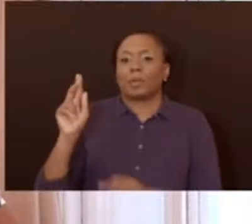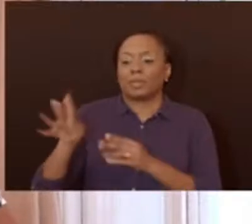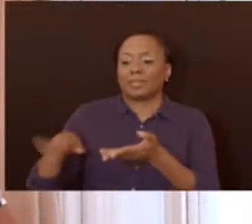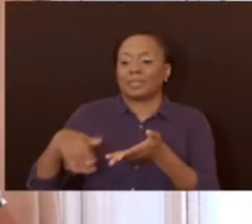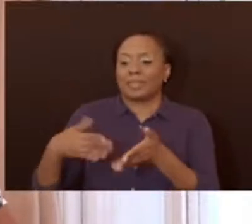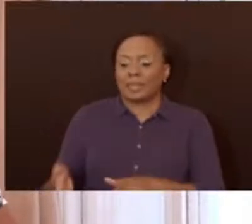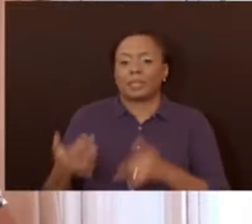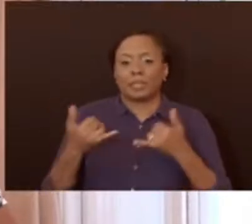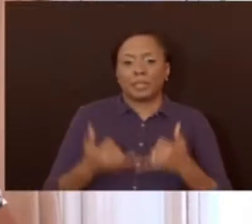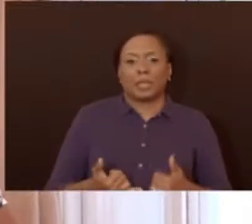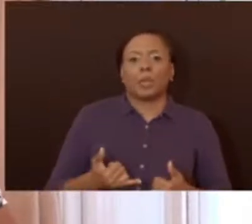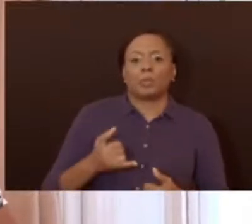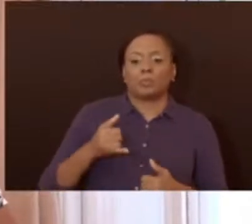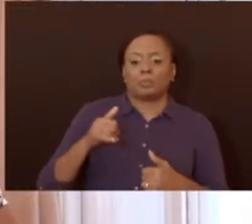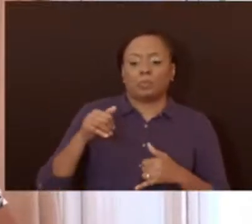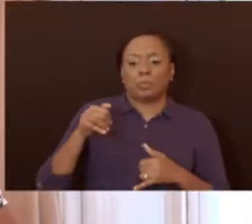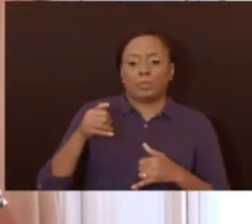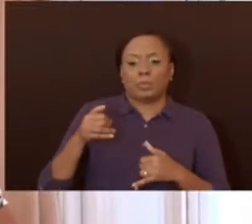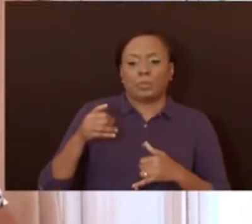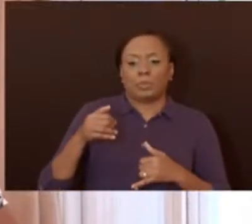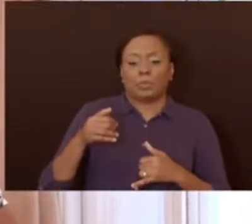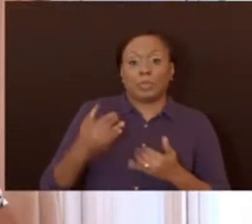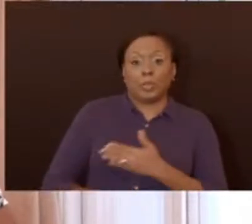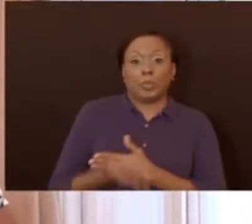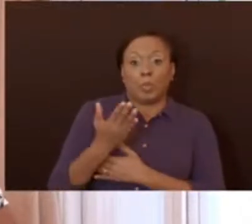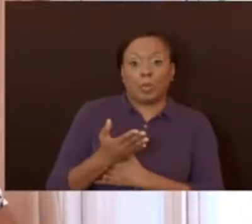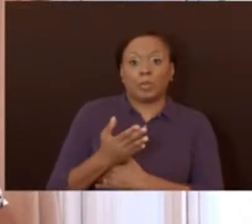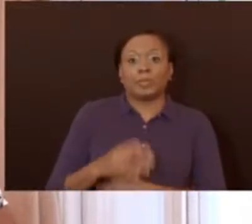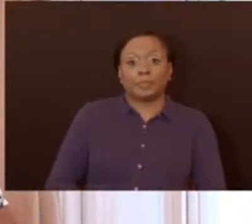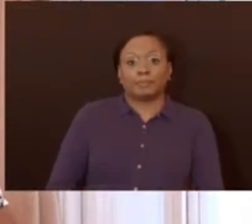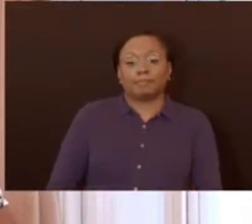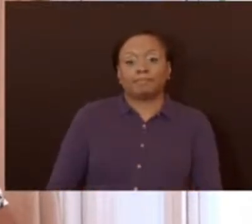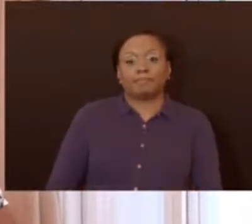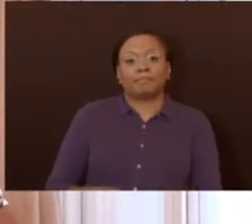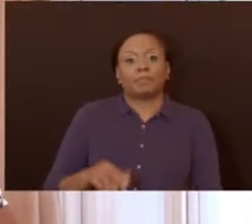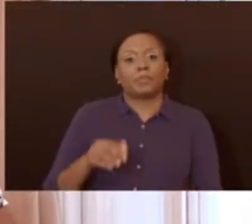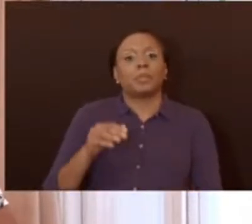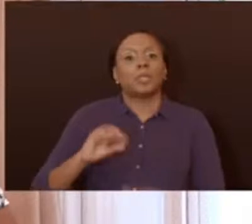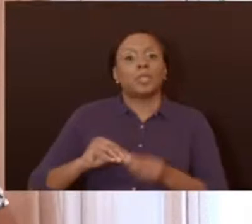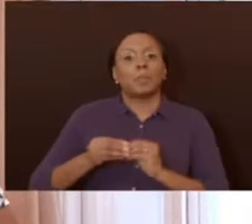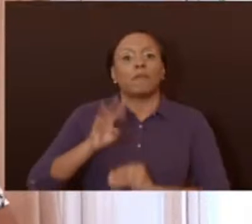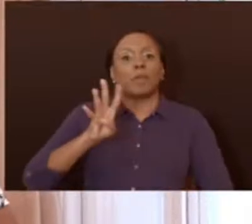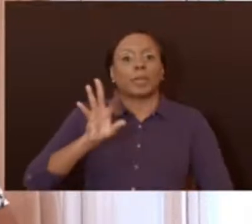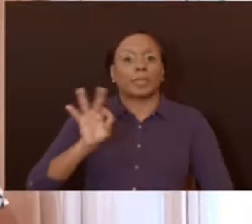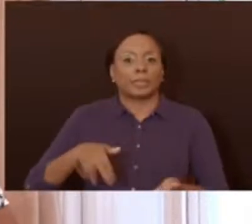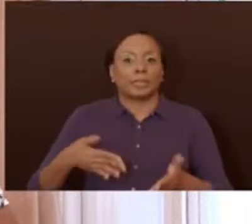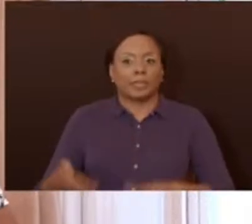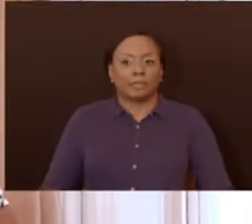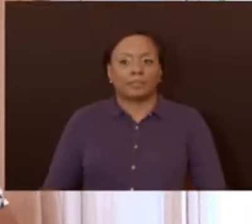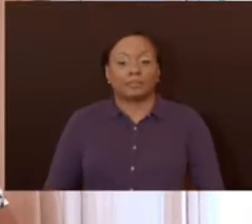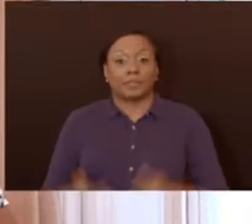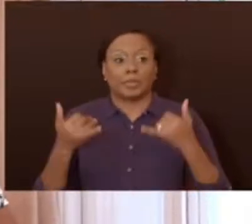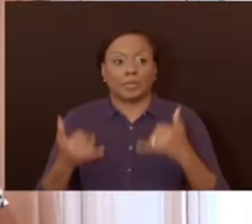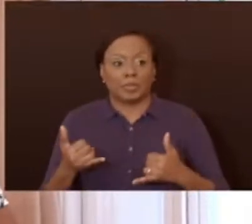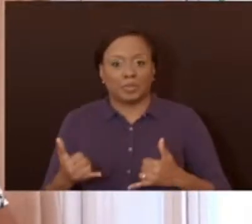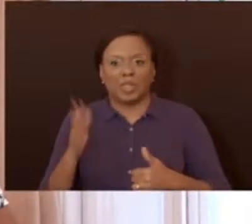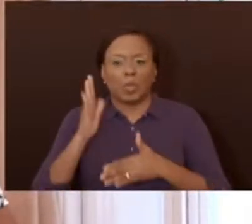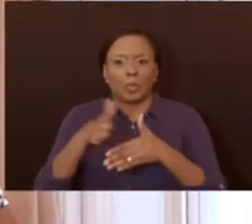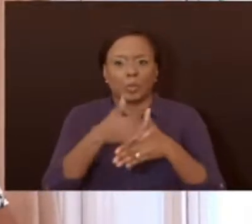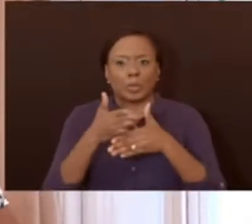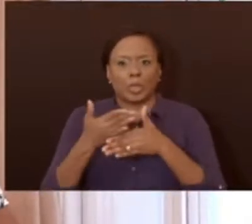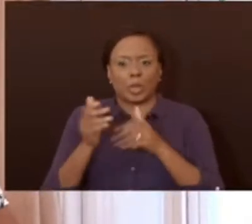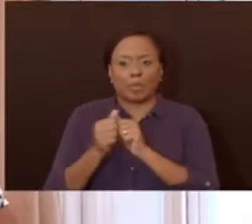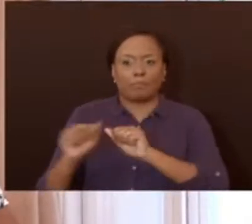Taking a closer look at the statistics for August 25th to August 27th, and I believe that these will be shared with you on the